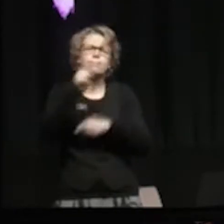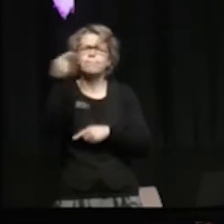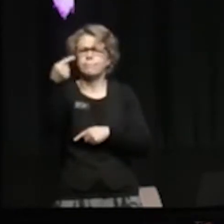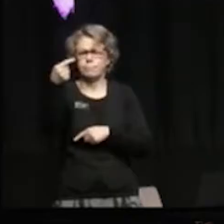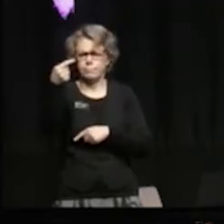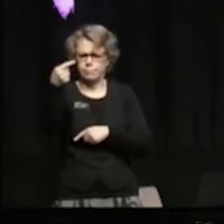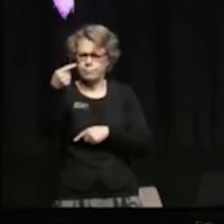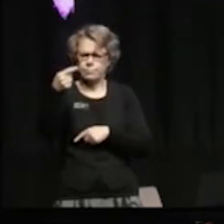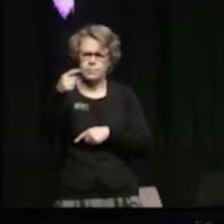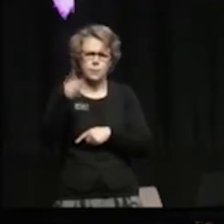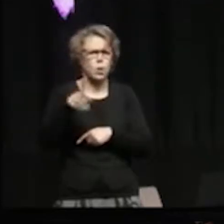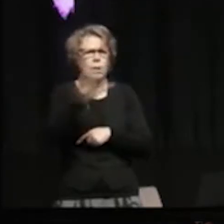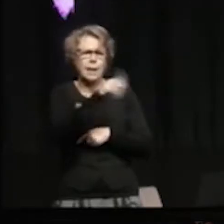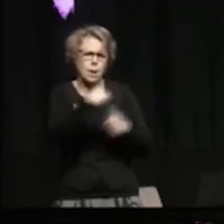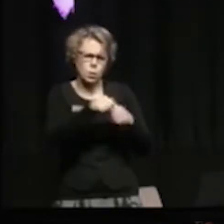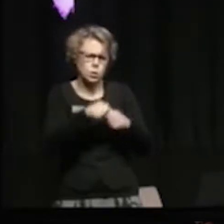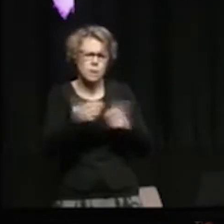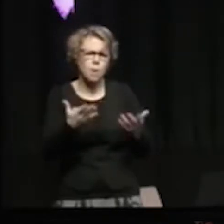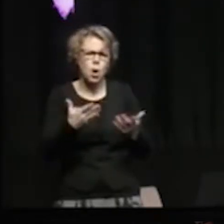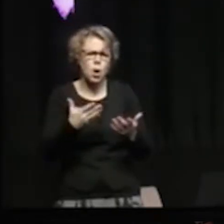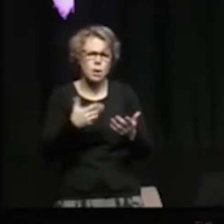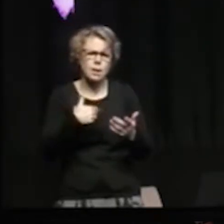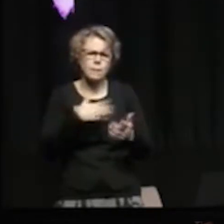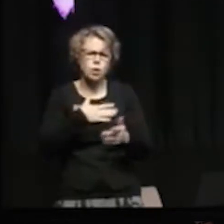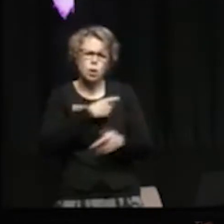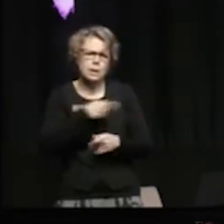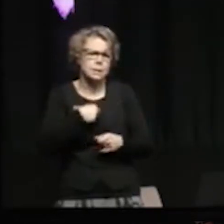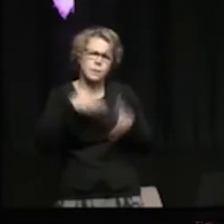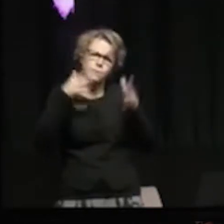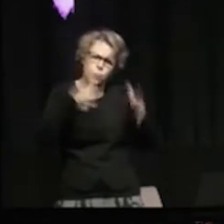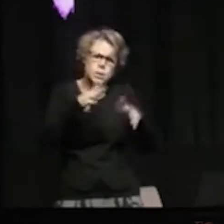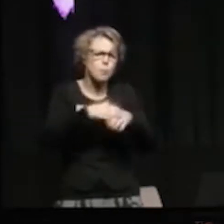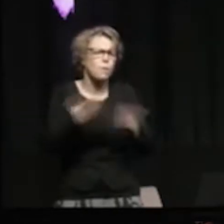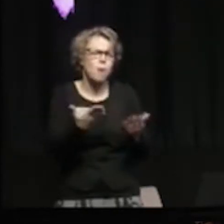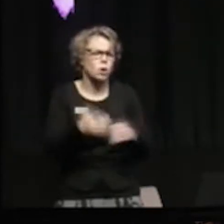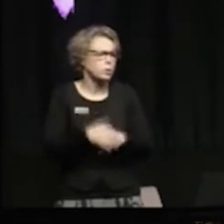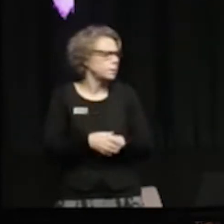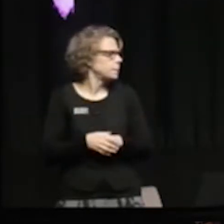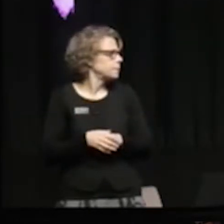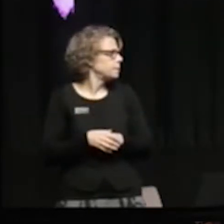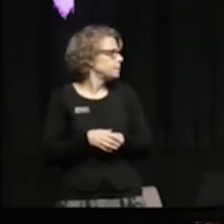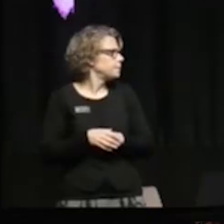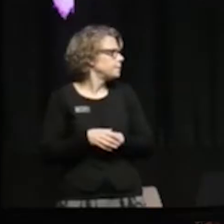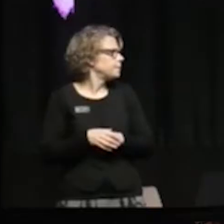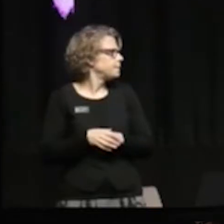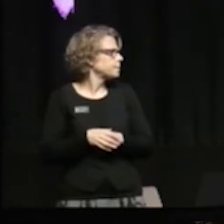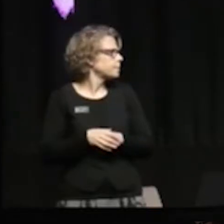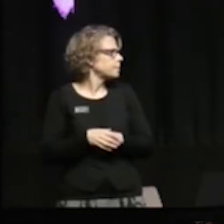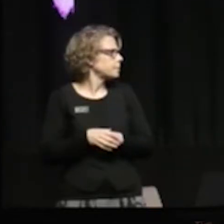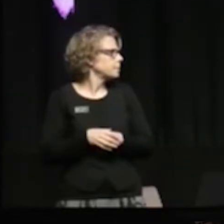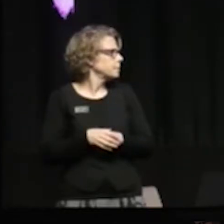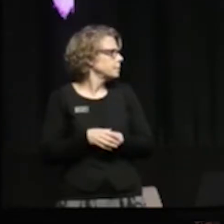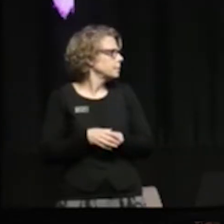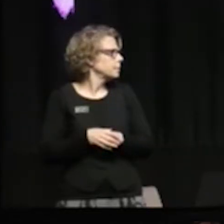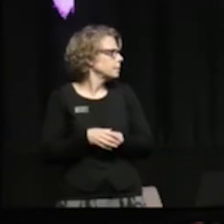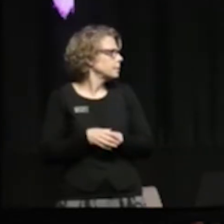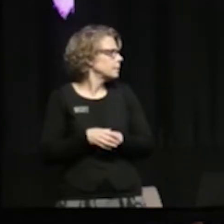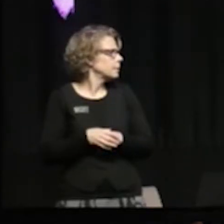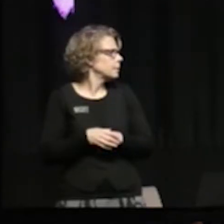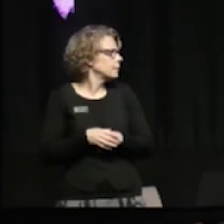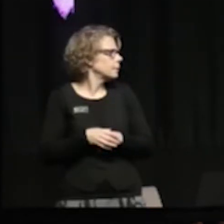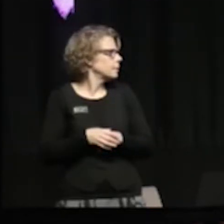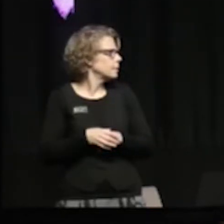most important human rights for your organizations today that you feel needs to be focused on? Ola. Oh, absolutely, if you want to.